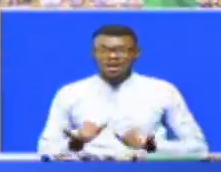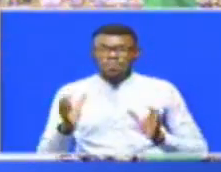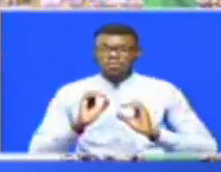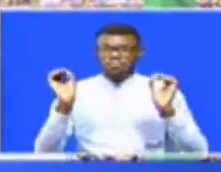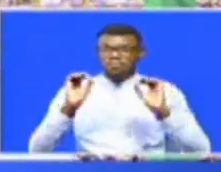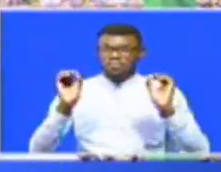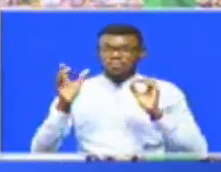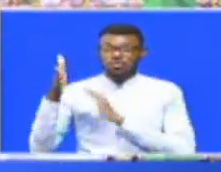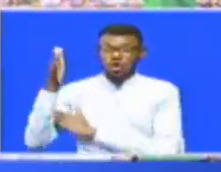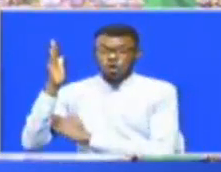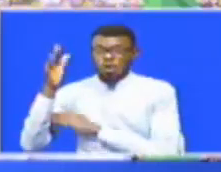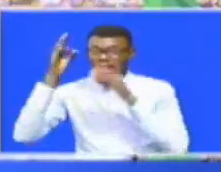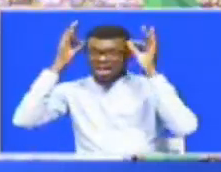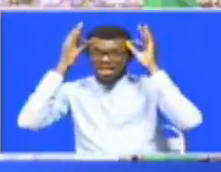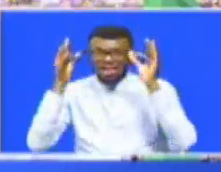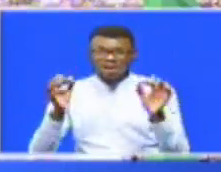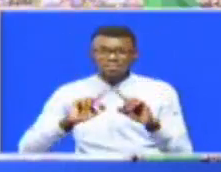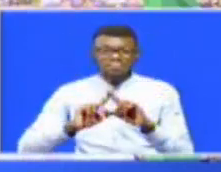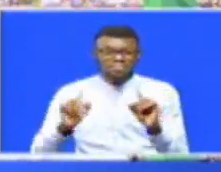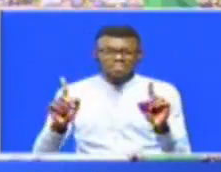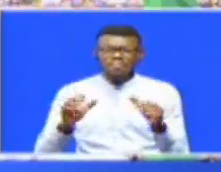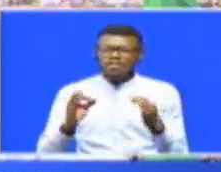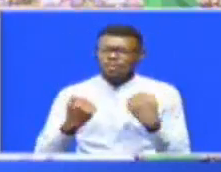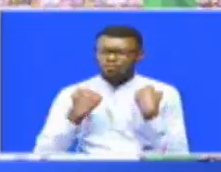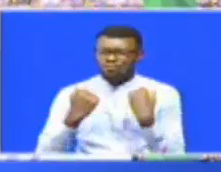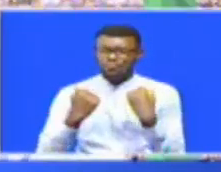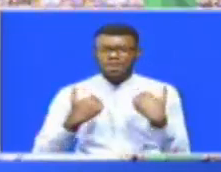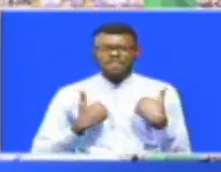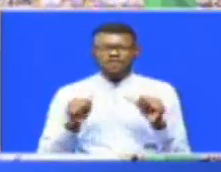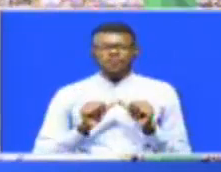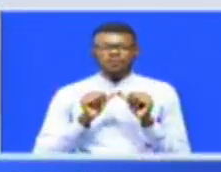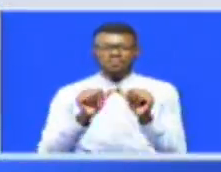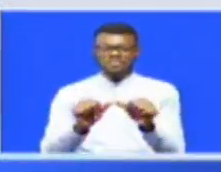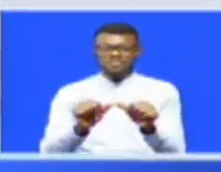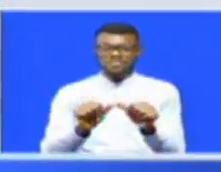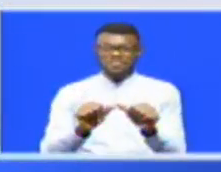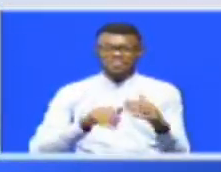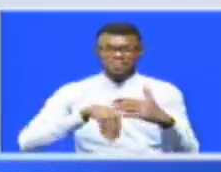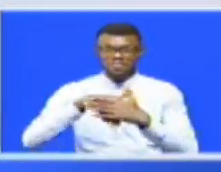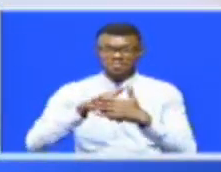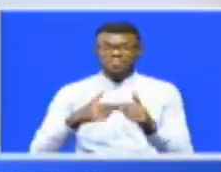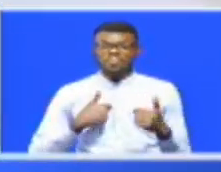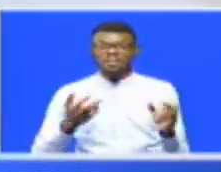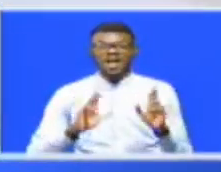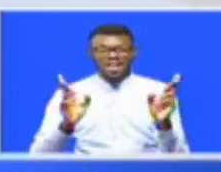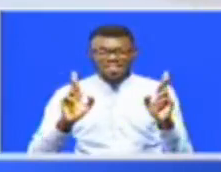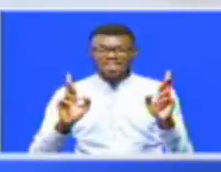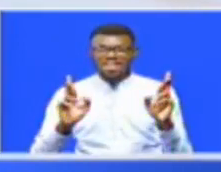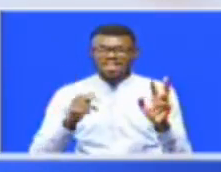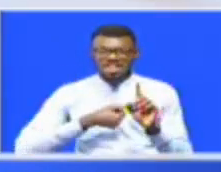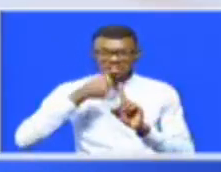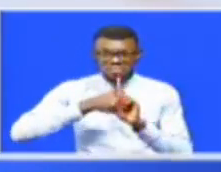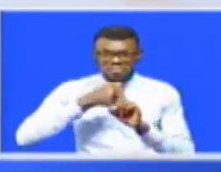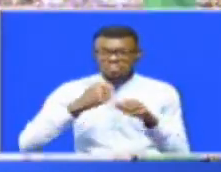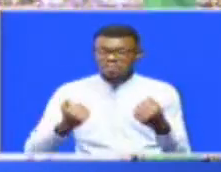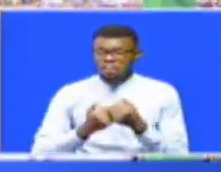kesho utaacha. No, no. Lakini mimi usema, kama bado niko na nguvu ya kucheza mpira, nitacheza bado. Here. Kwa tayari kupigania namba. Na coach kama